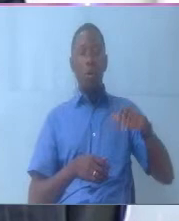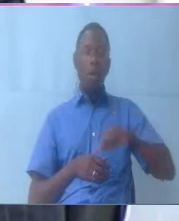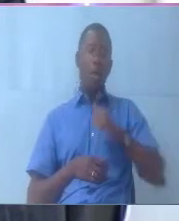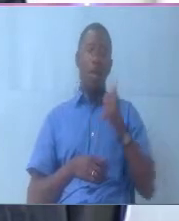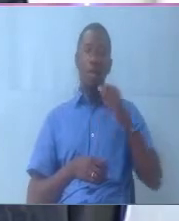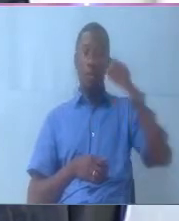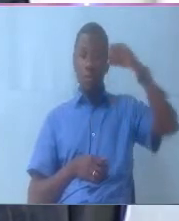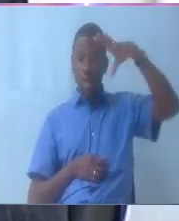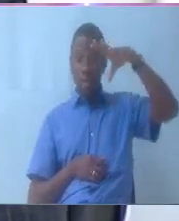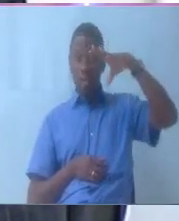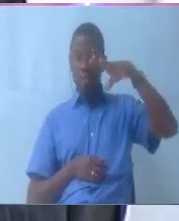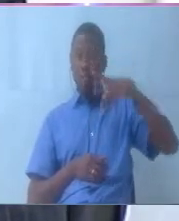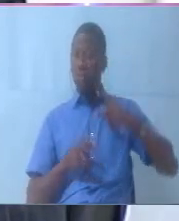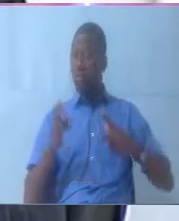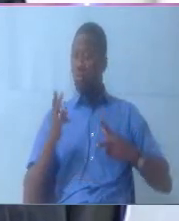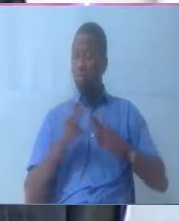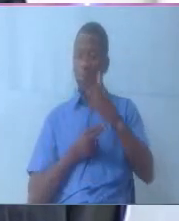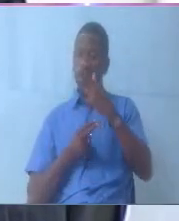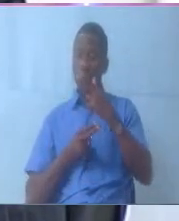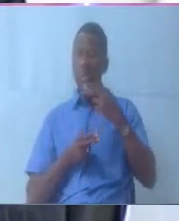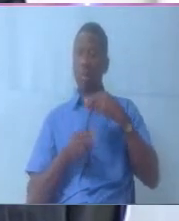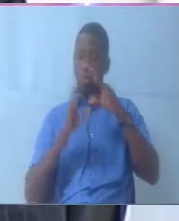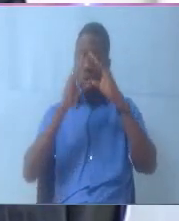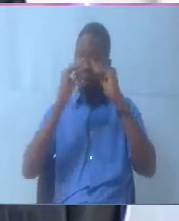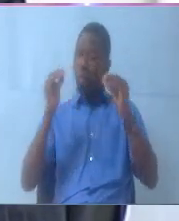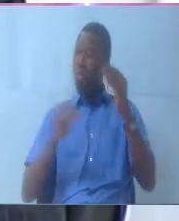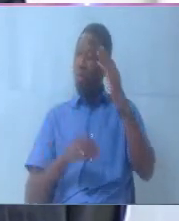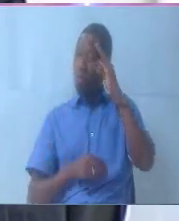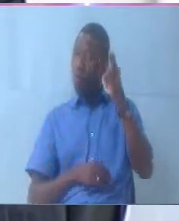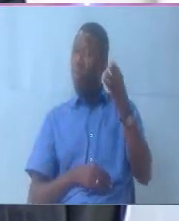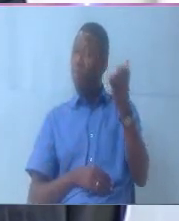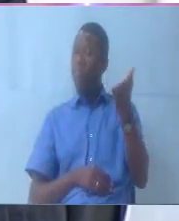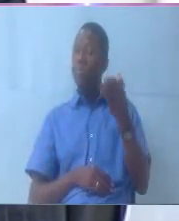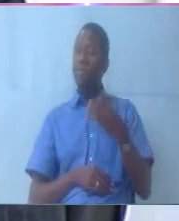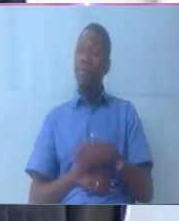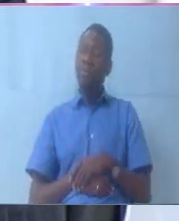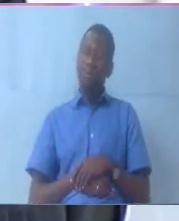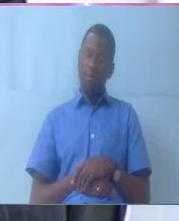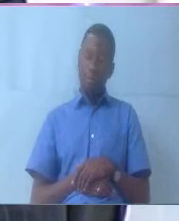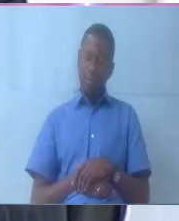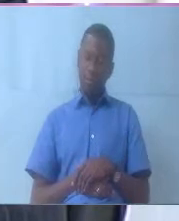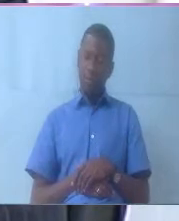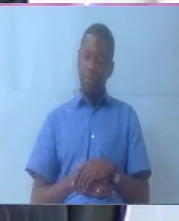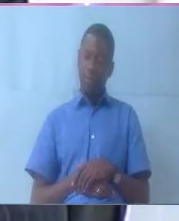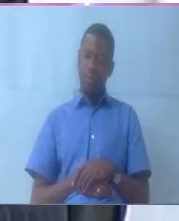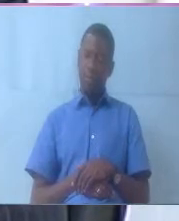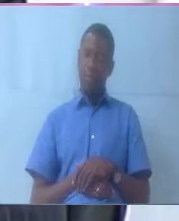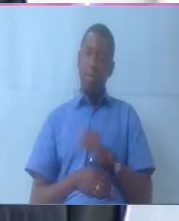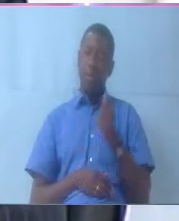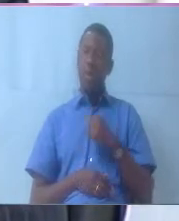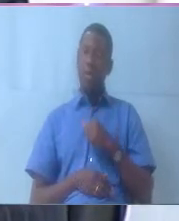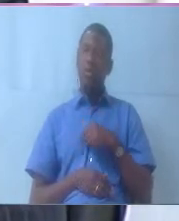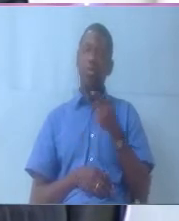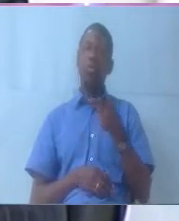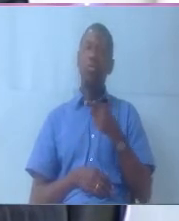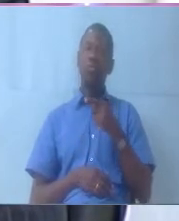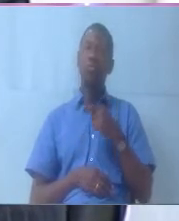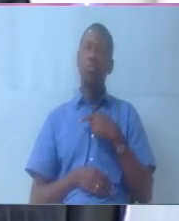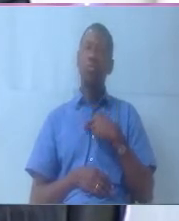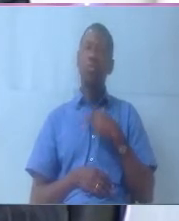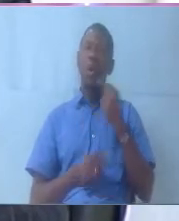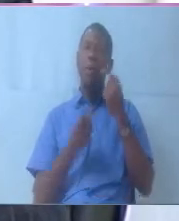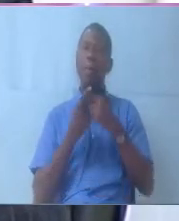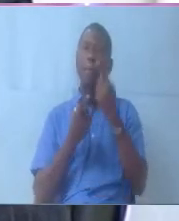kurango ni nemaji o men katala suokono yewlu be kuntu. And the bills were not paid. Andunga